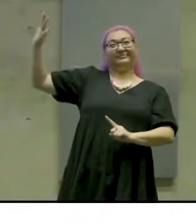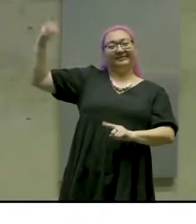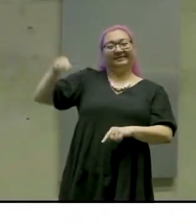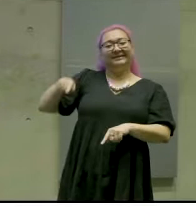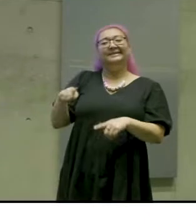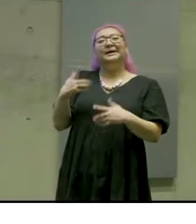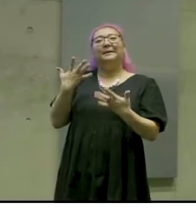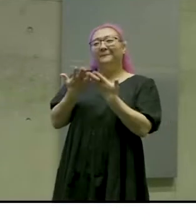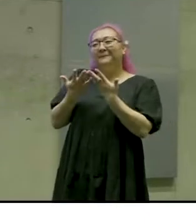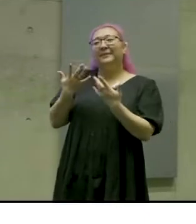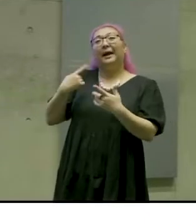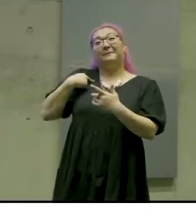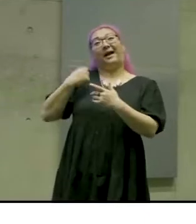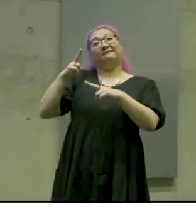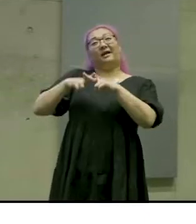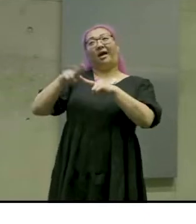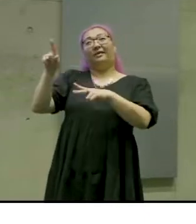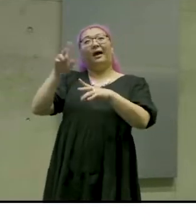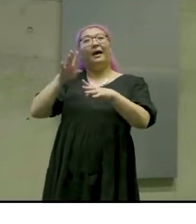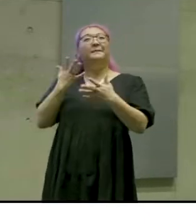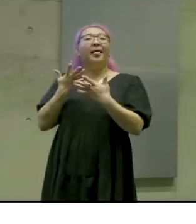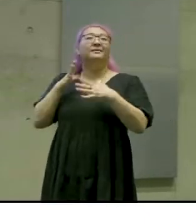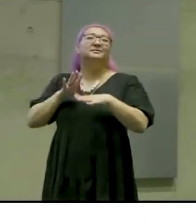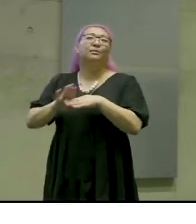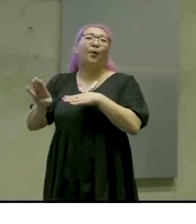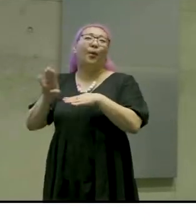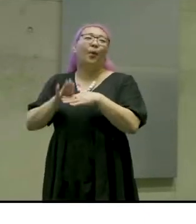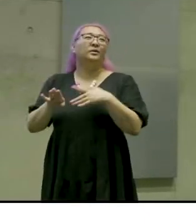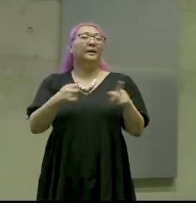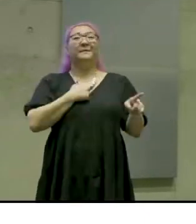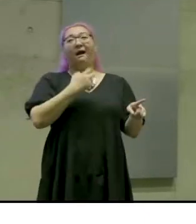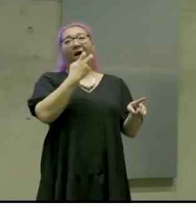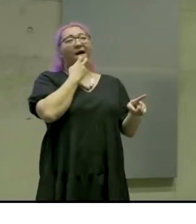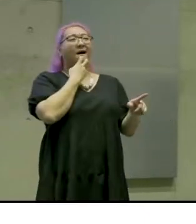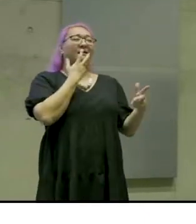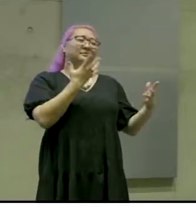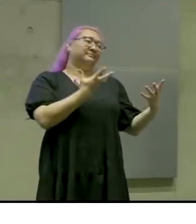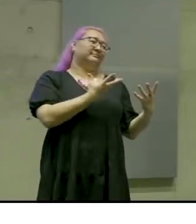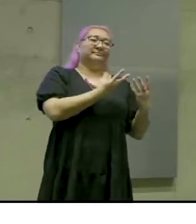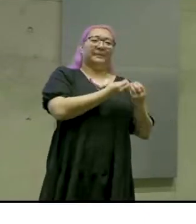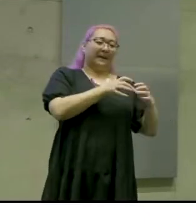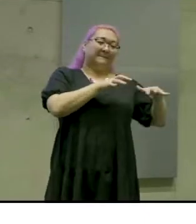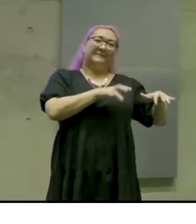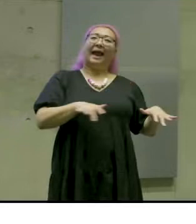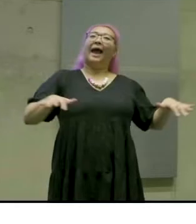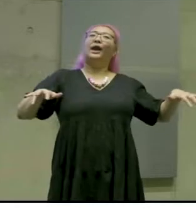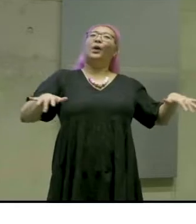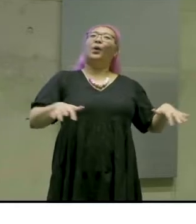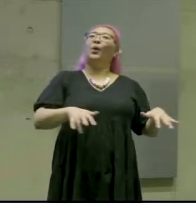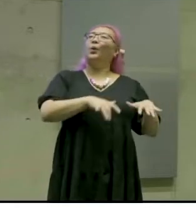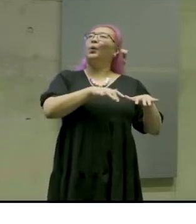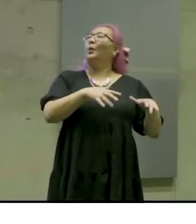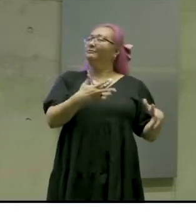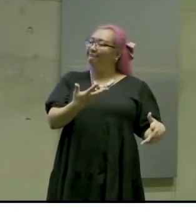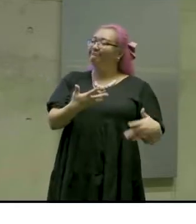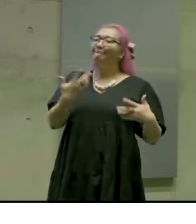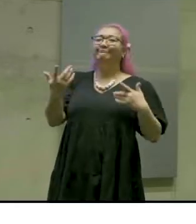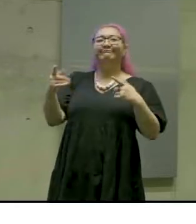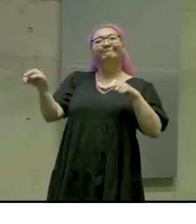sports with my dad and play the piano with my aunt and, yeah, hear my grandpa's stories. And